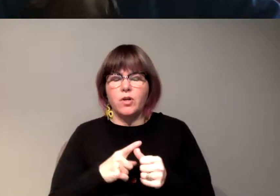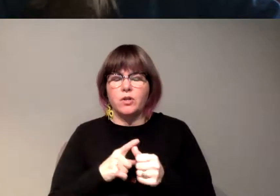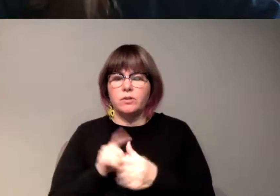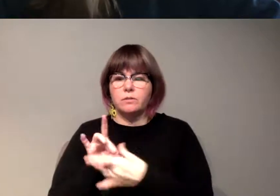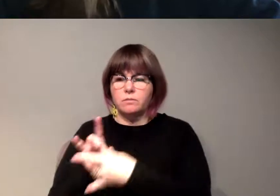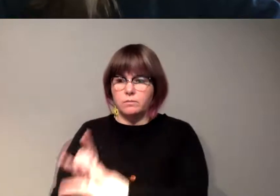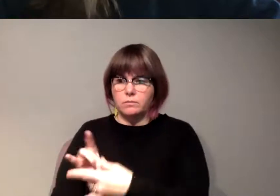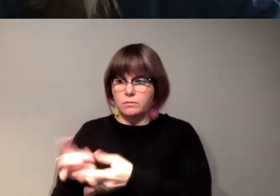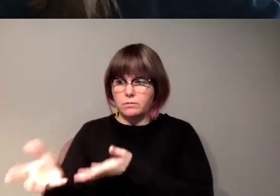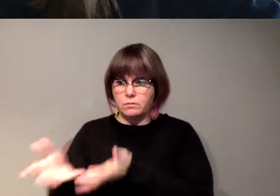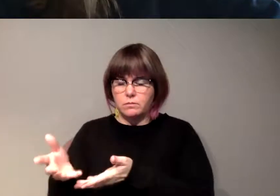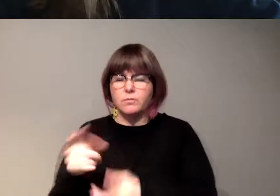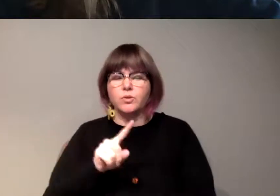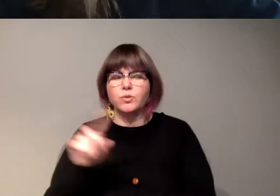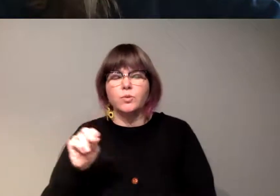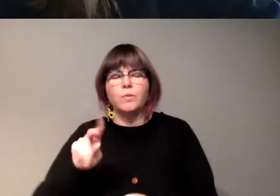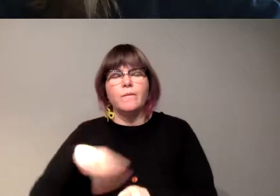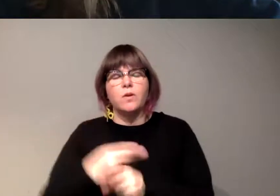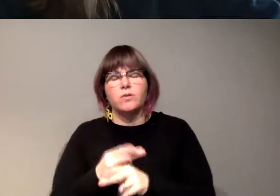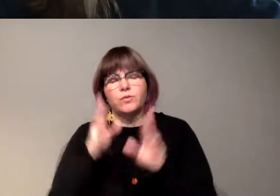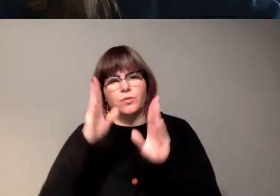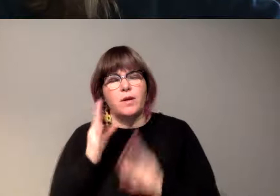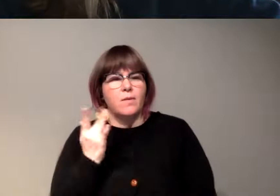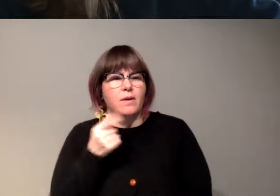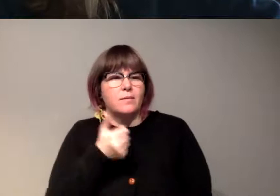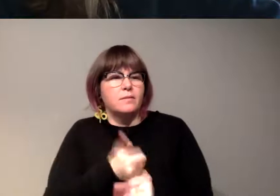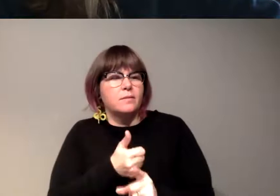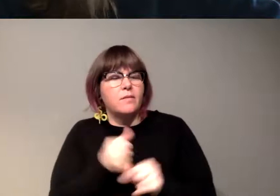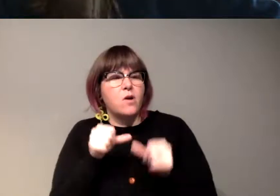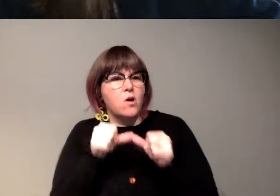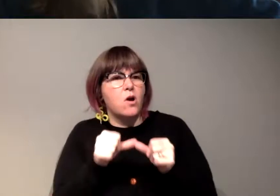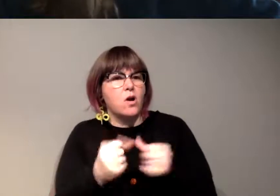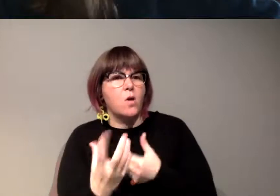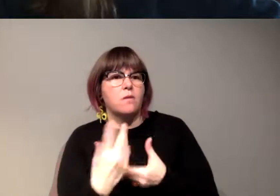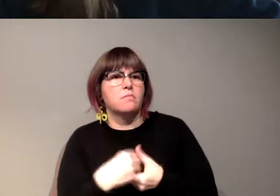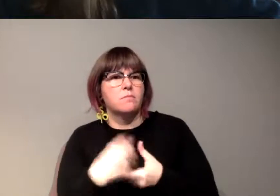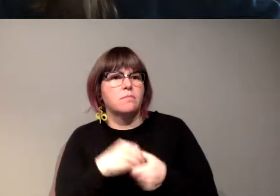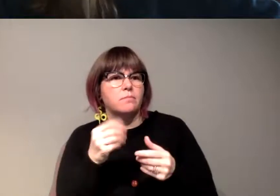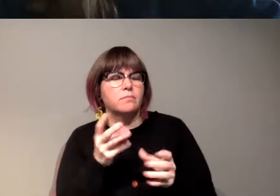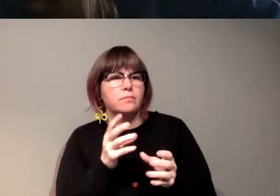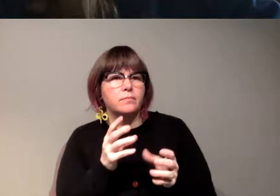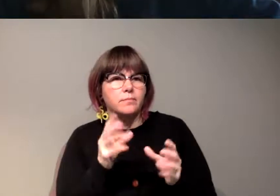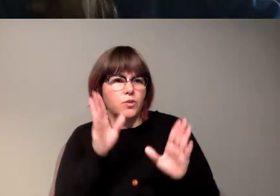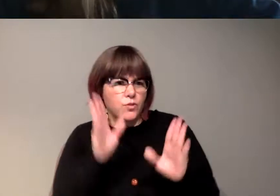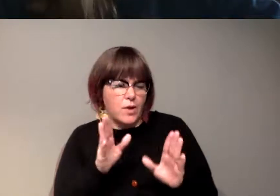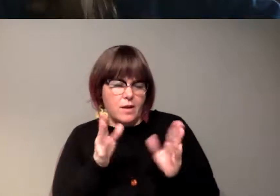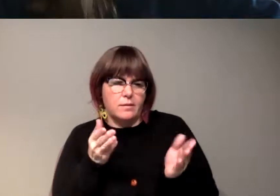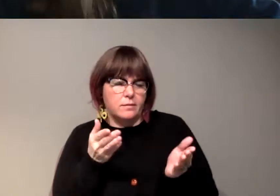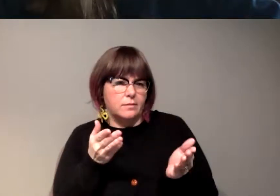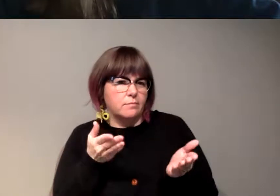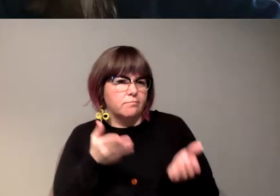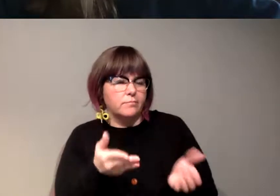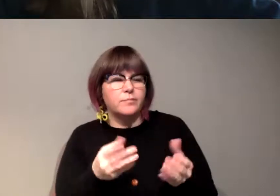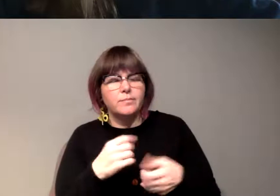relationships. Zooniverse is great because it's kind of ongoing participation, right? So it's a great way to